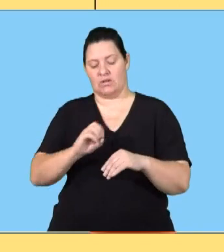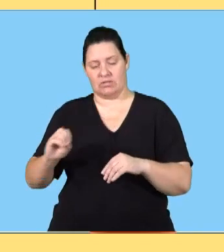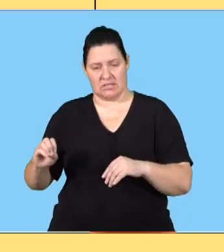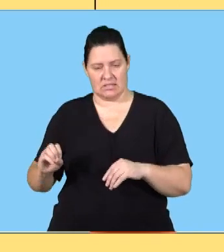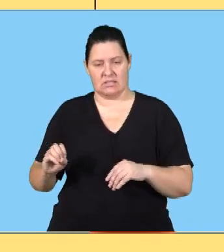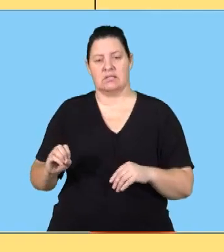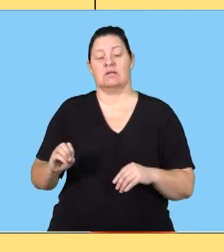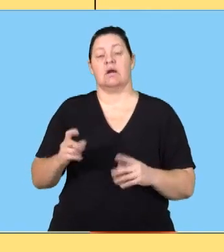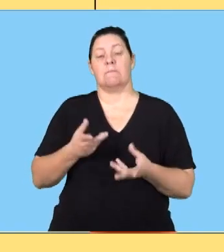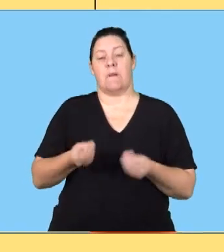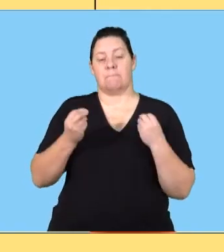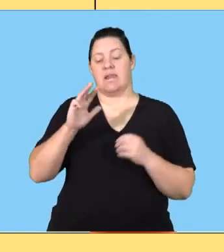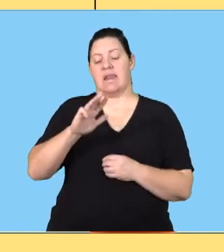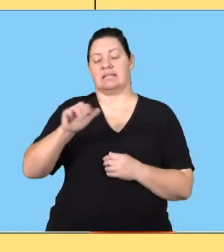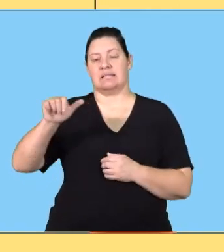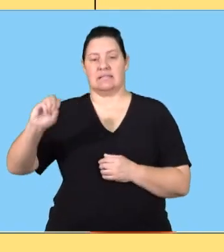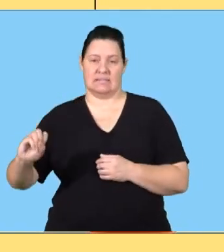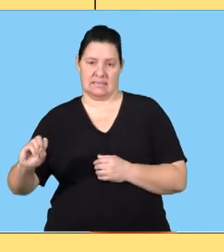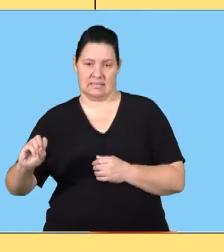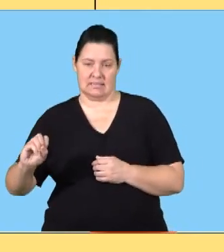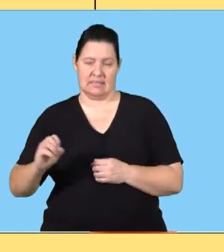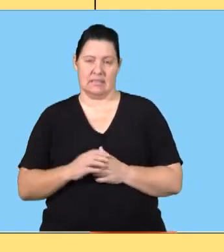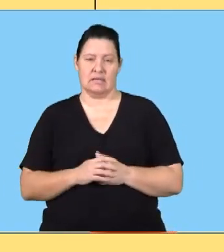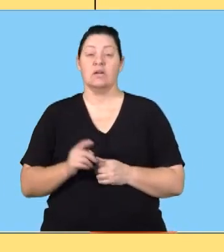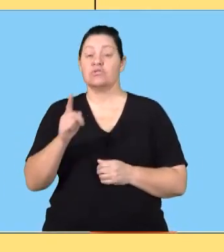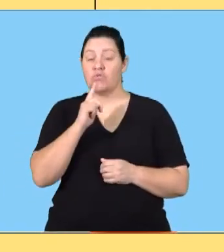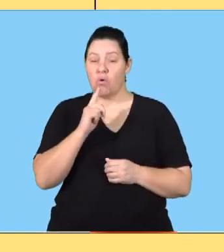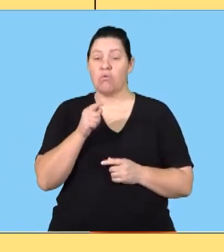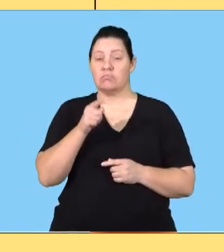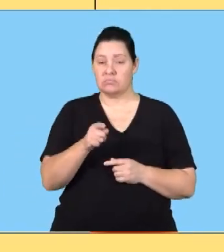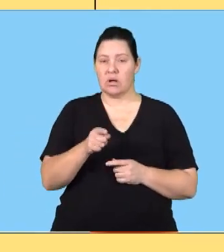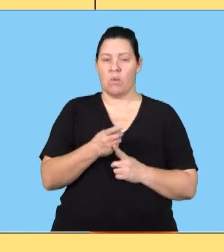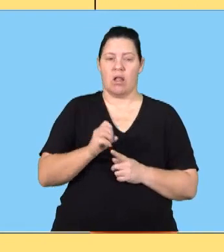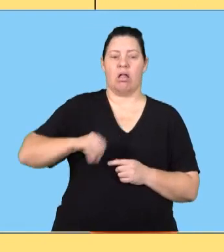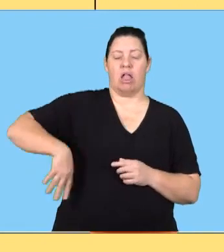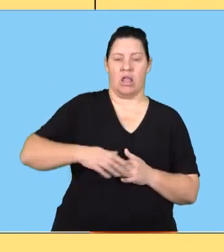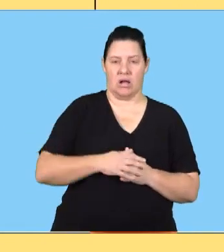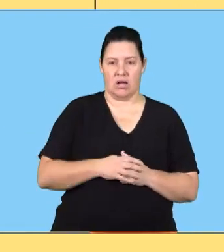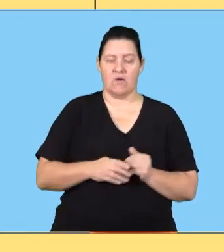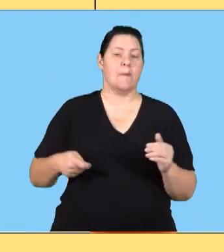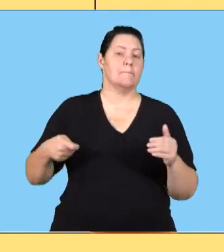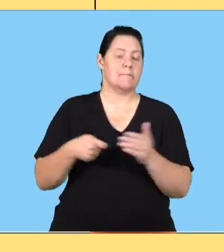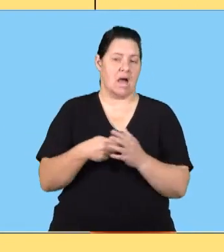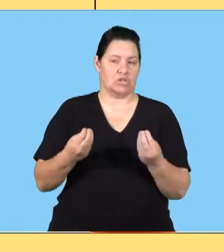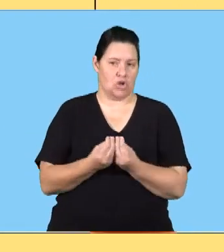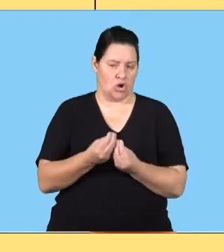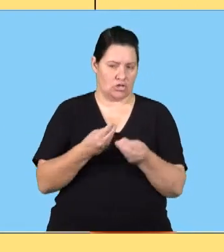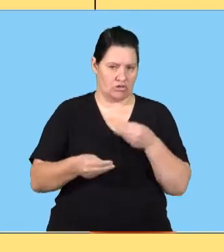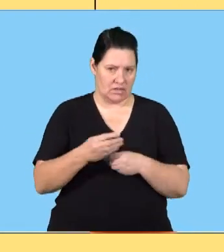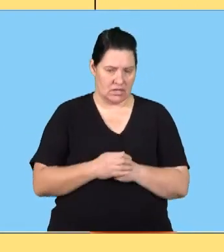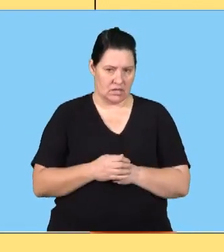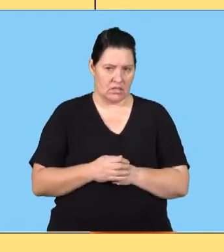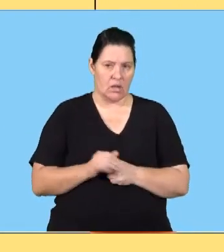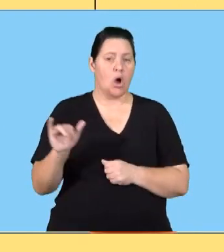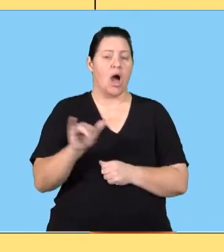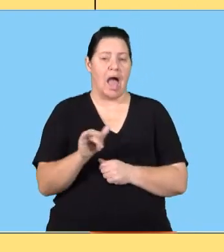15%, you will get 960. So this trade discount was omitted on the purchase of trading stock.